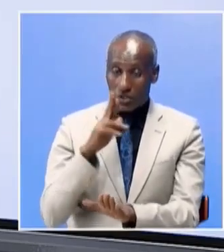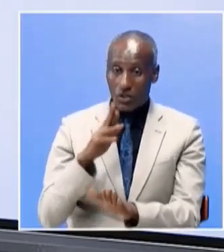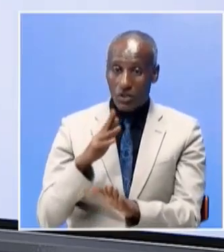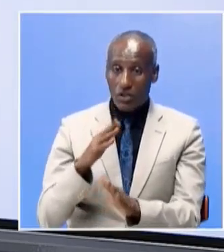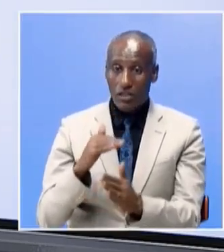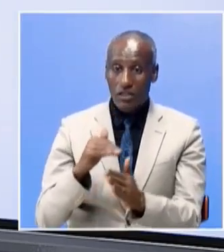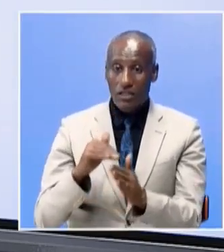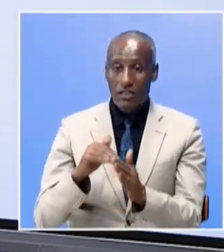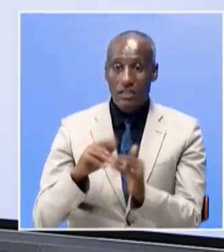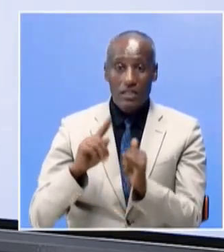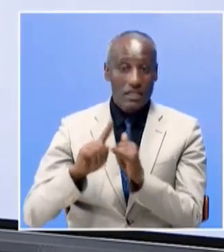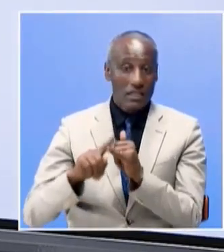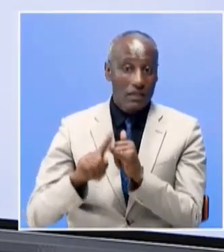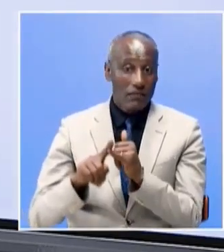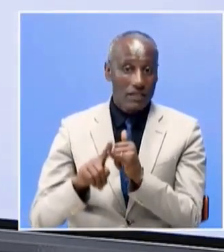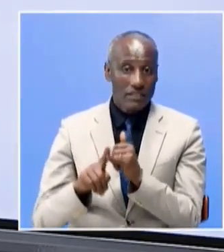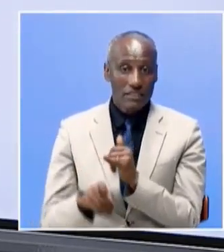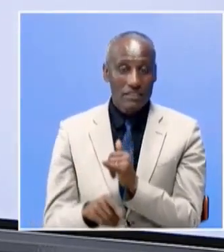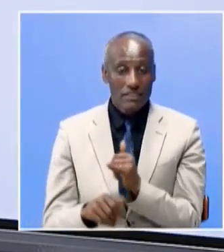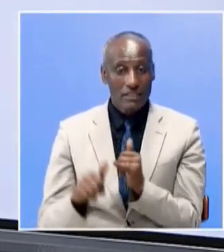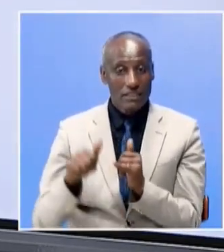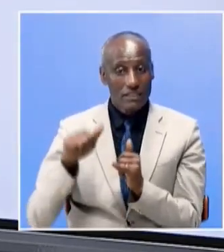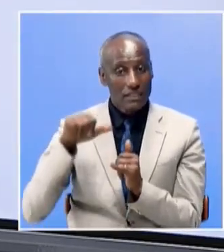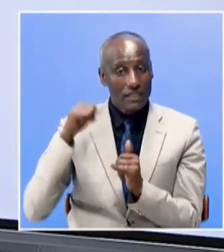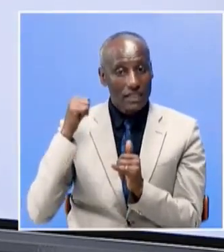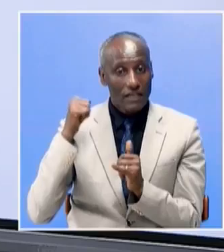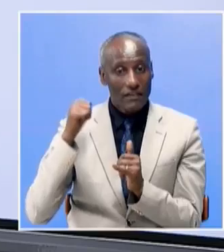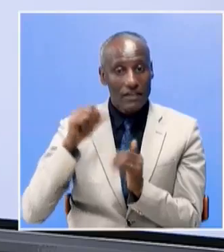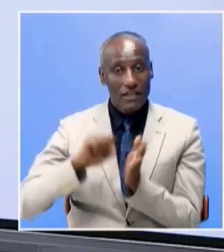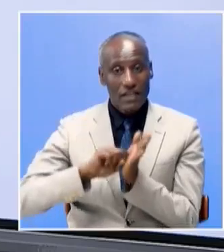see then. Okay, let's give you another